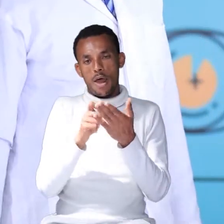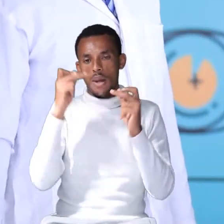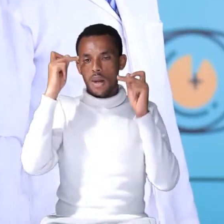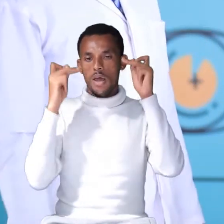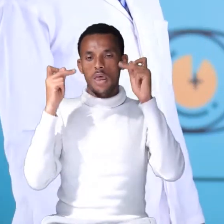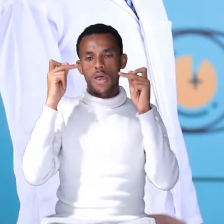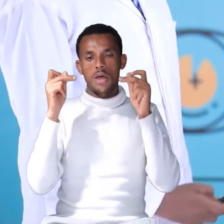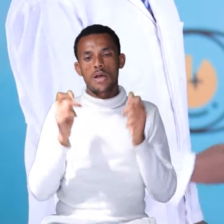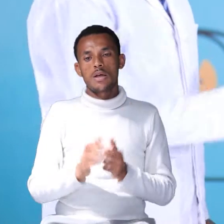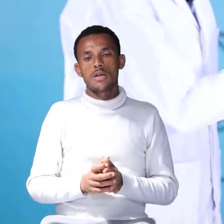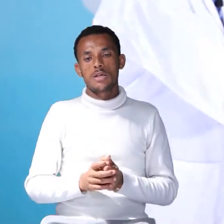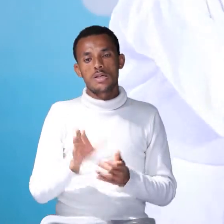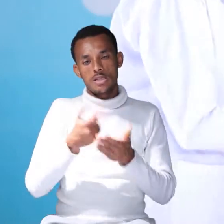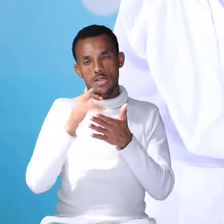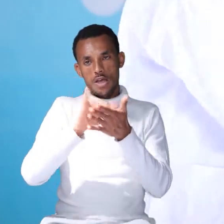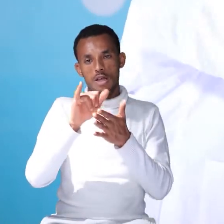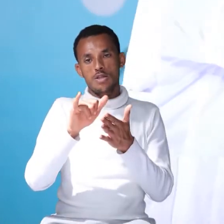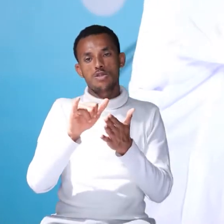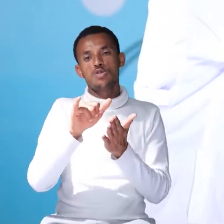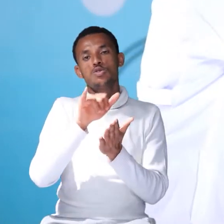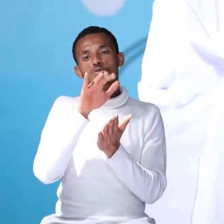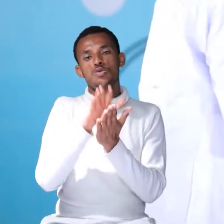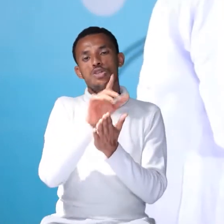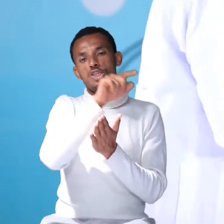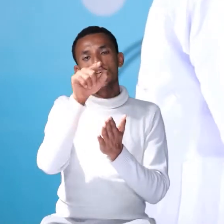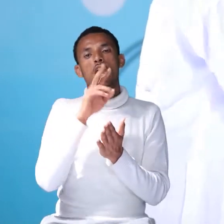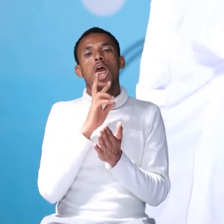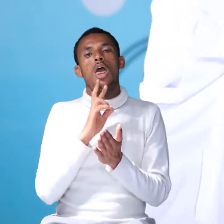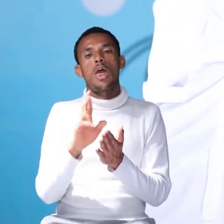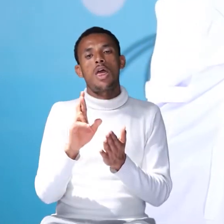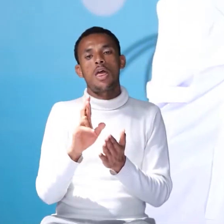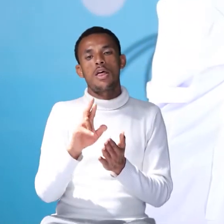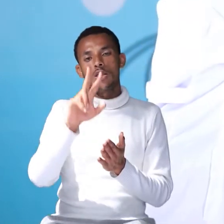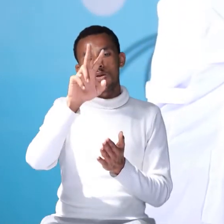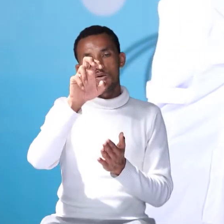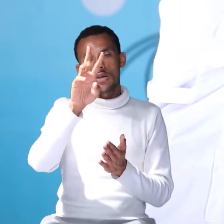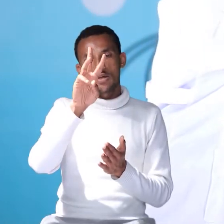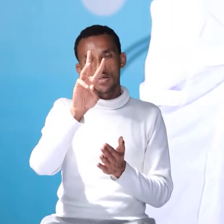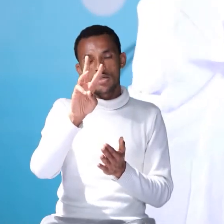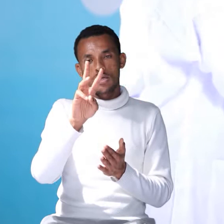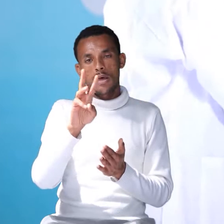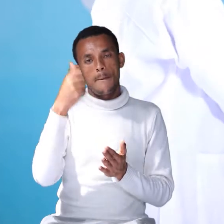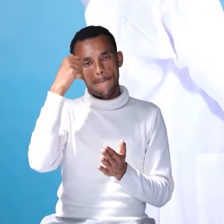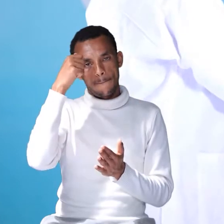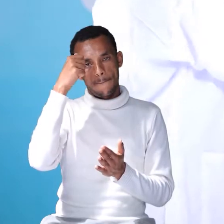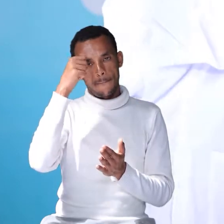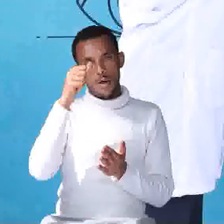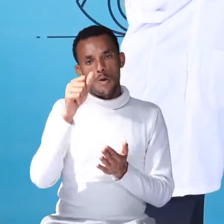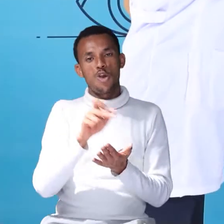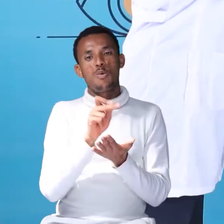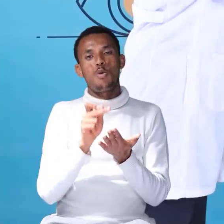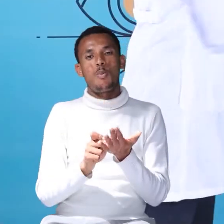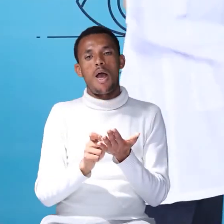holders. In that school, there are 26 male